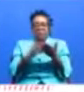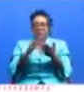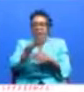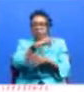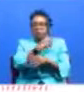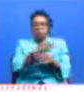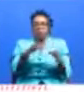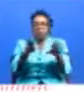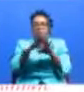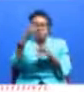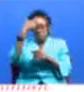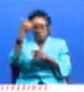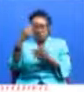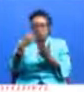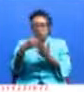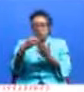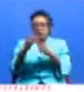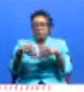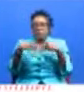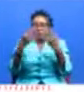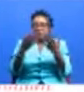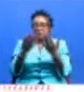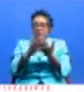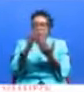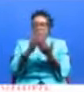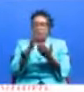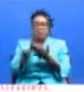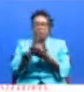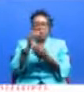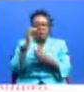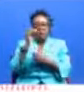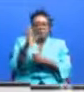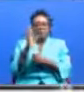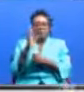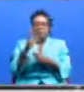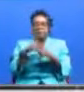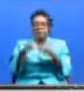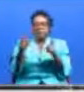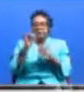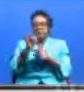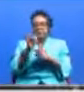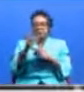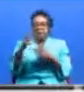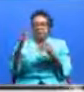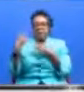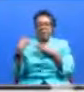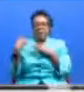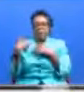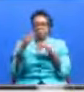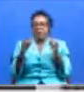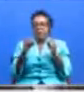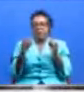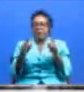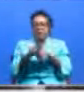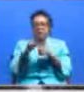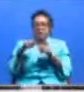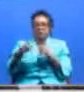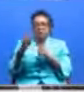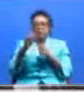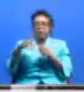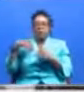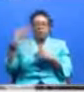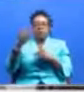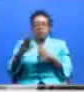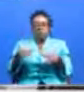of providing care is going up, but payments are unreliable. And as Abraham eagerly waits for transition